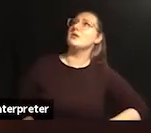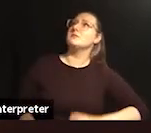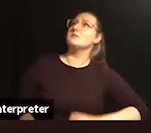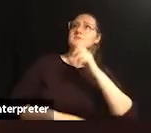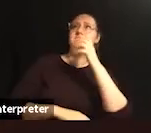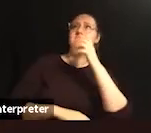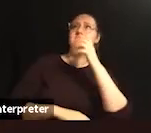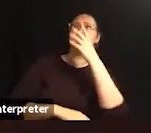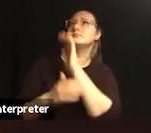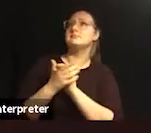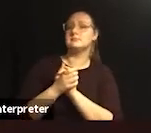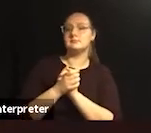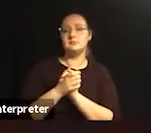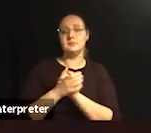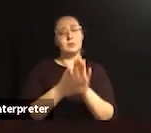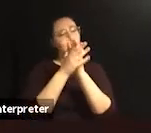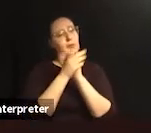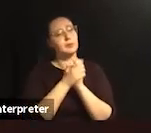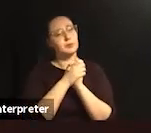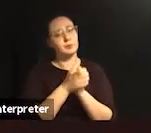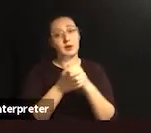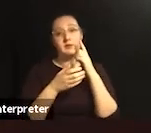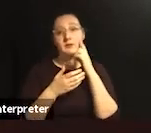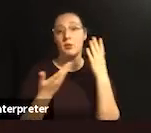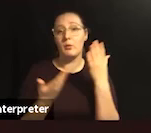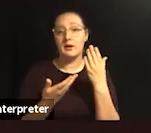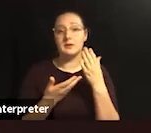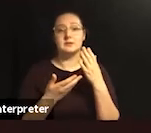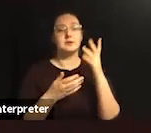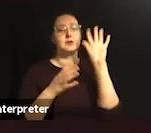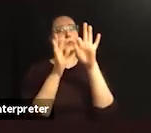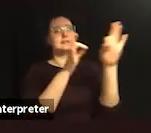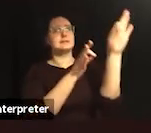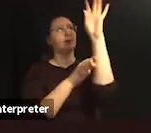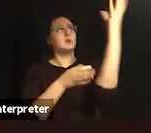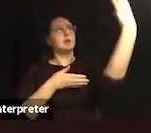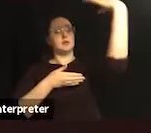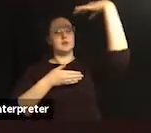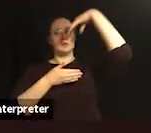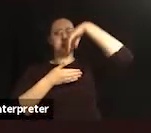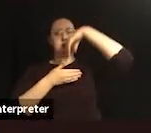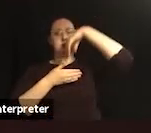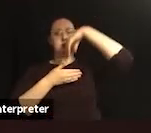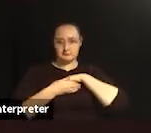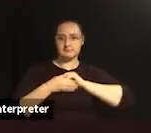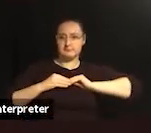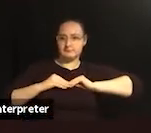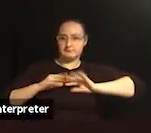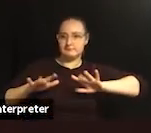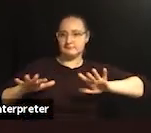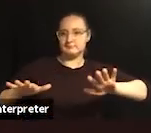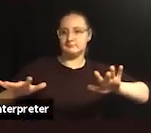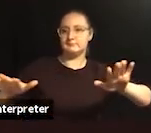your goodness and mercy, your Holy Spirit may descend upon us and upon these gifts, sanctifying them